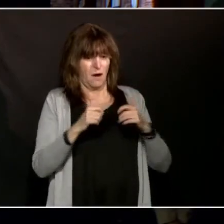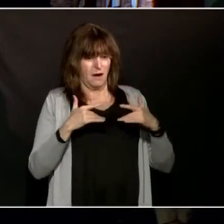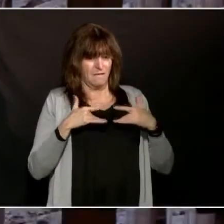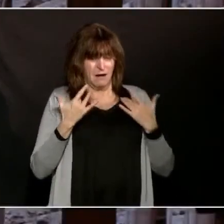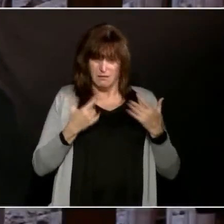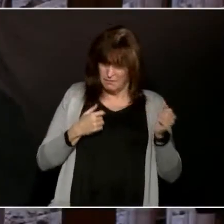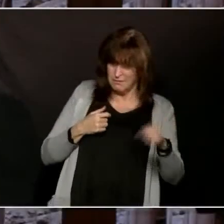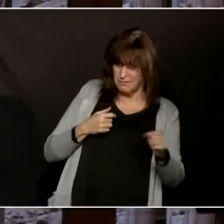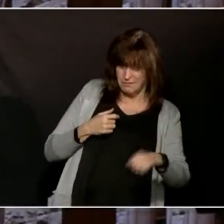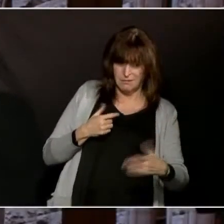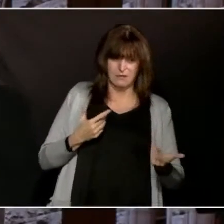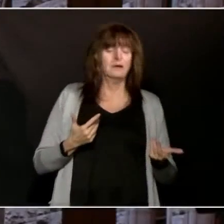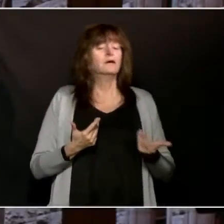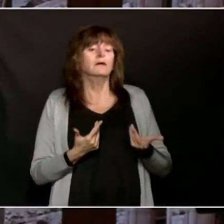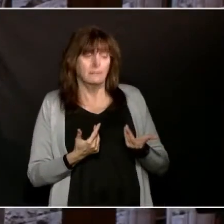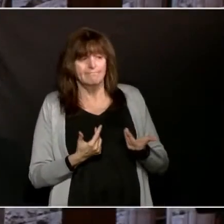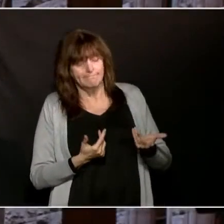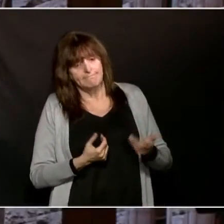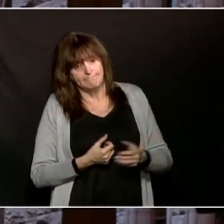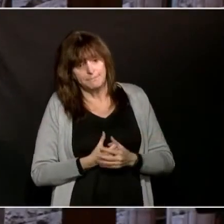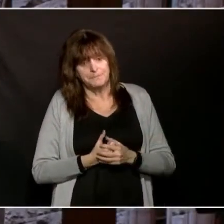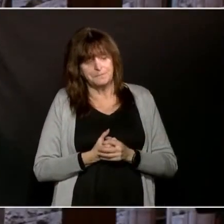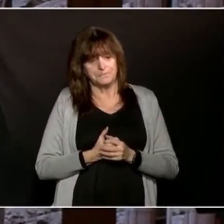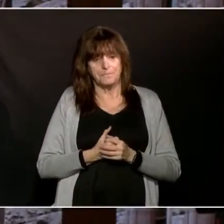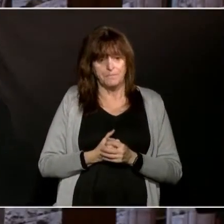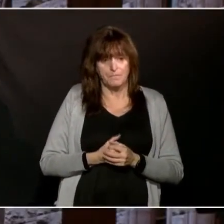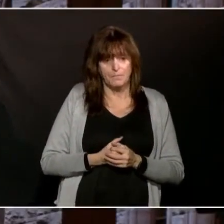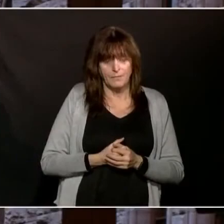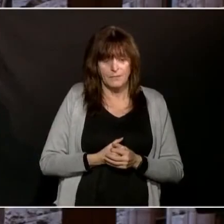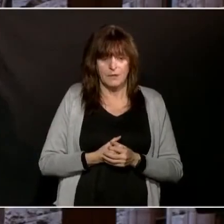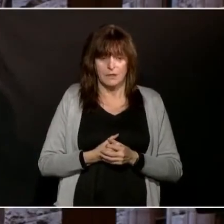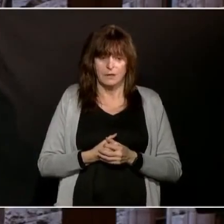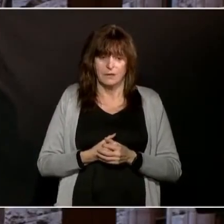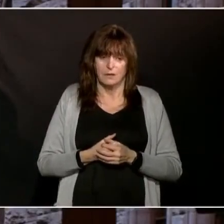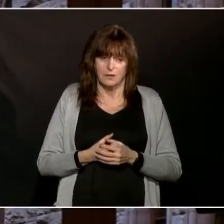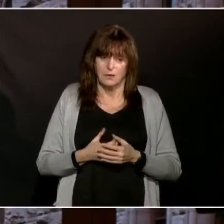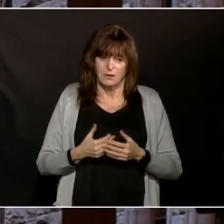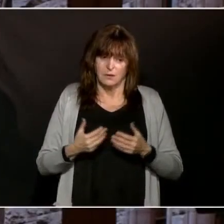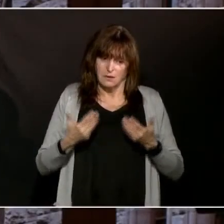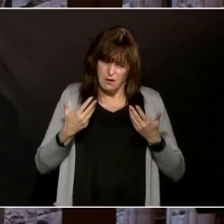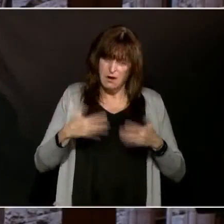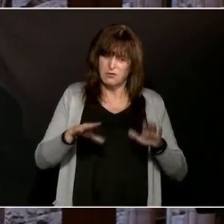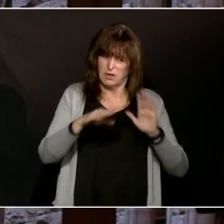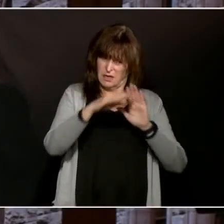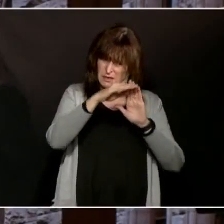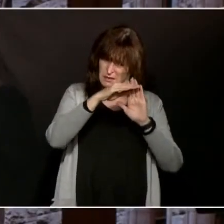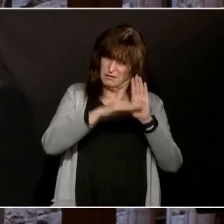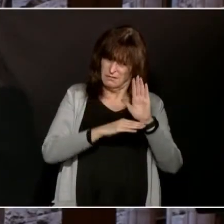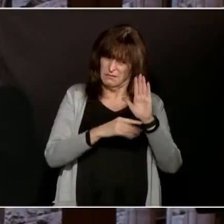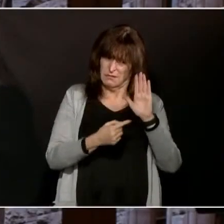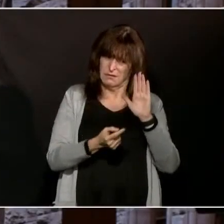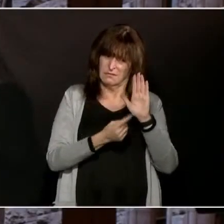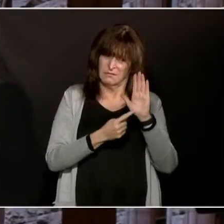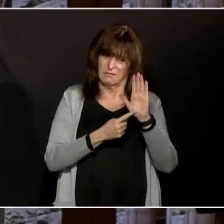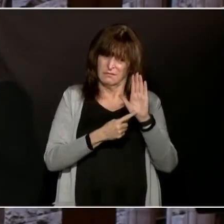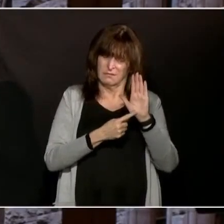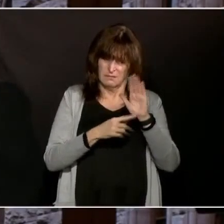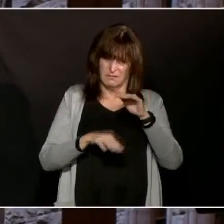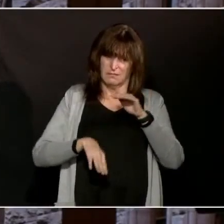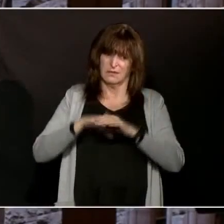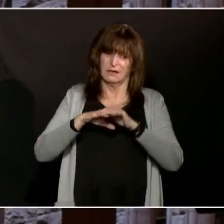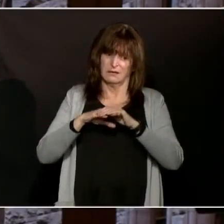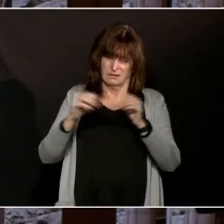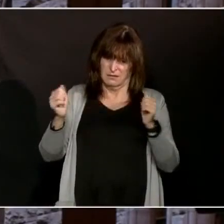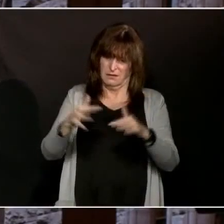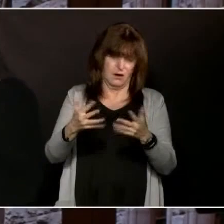Well, we have our aspects in place already around gatherings. Those enforcement